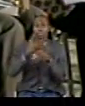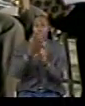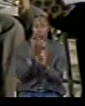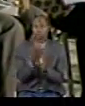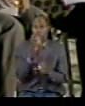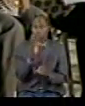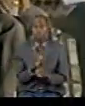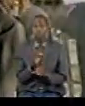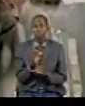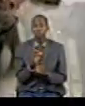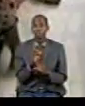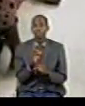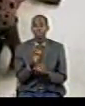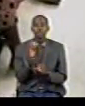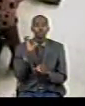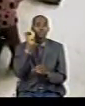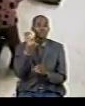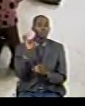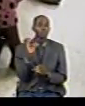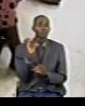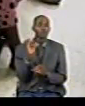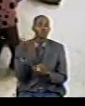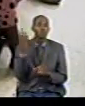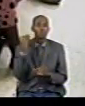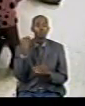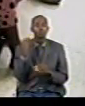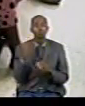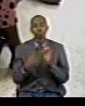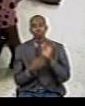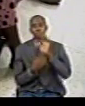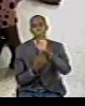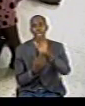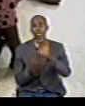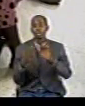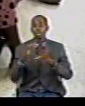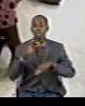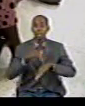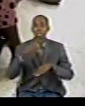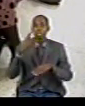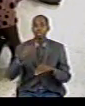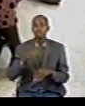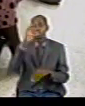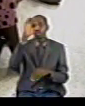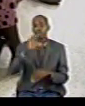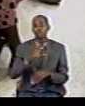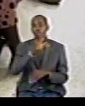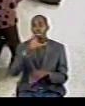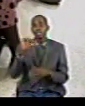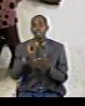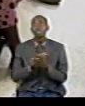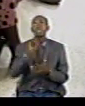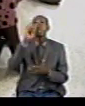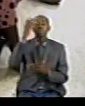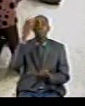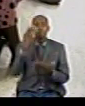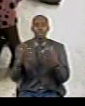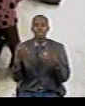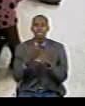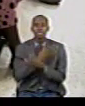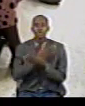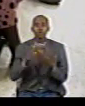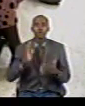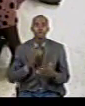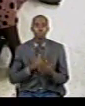manifested at Calvary, manifested on the cross, that he might take away our sin. And